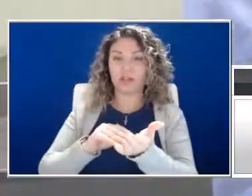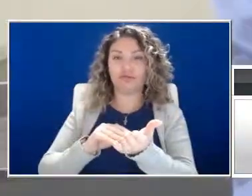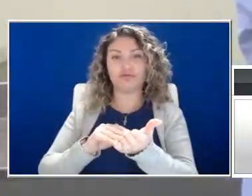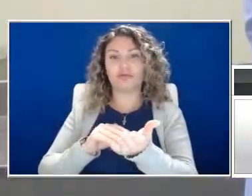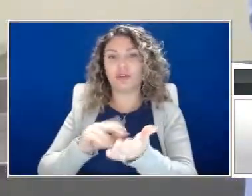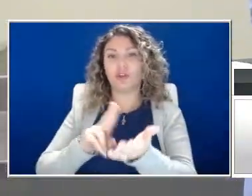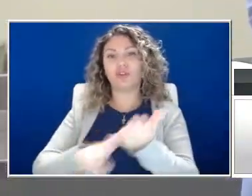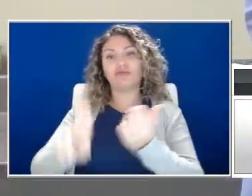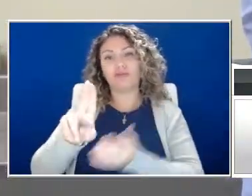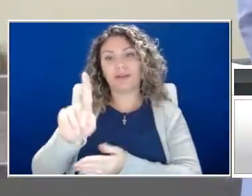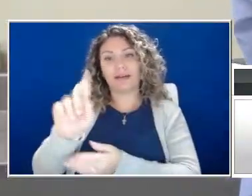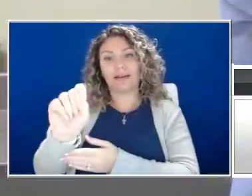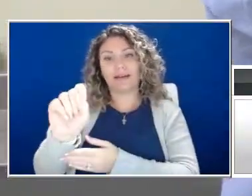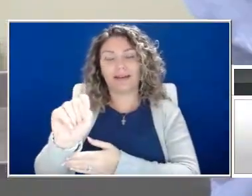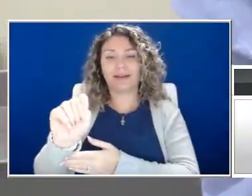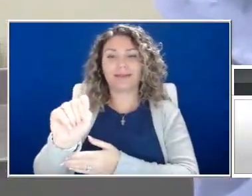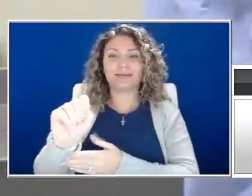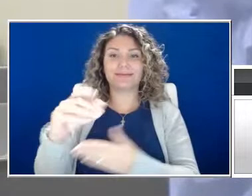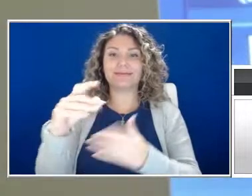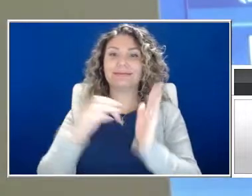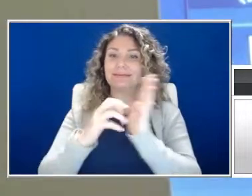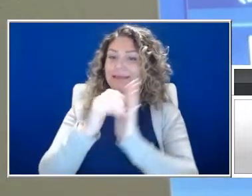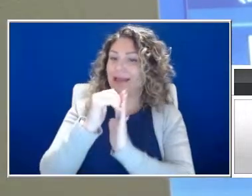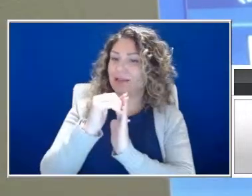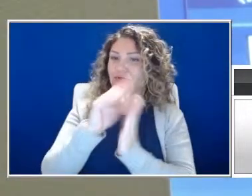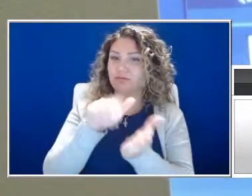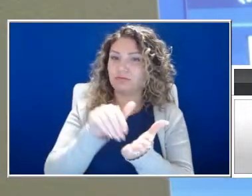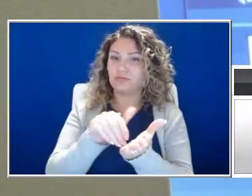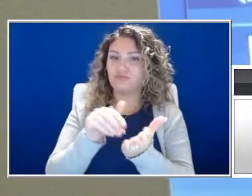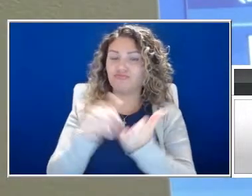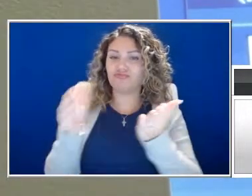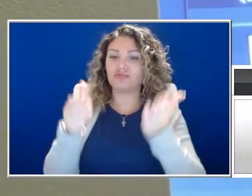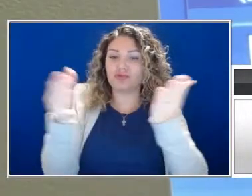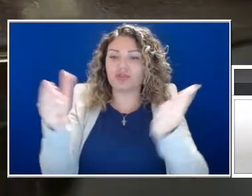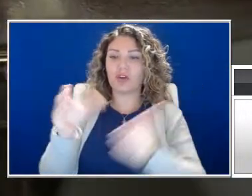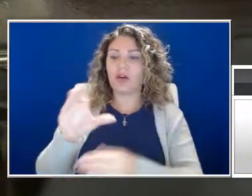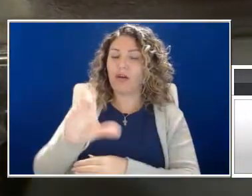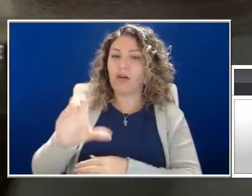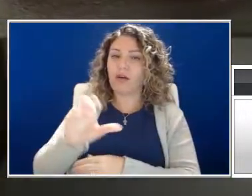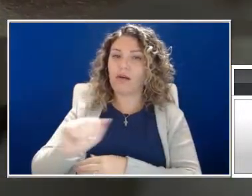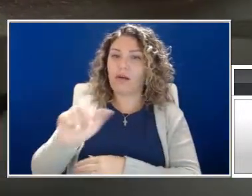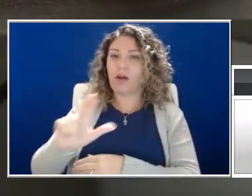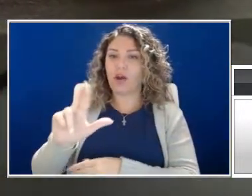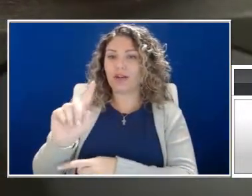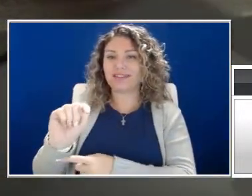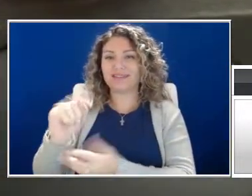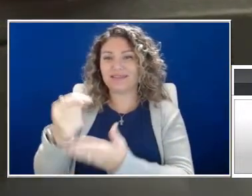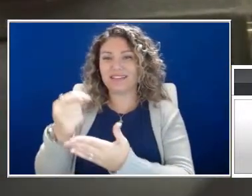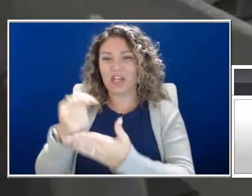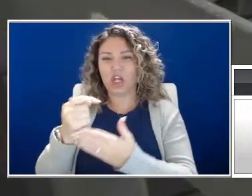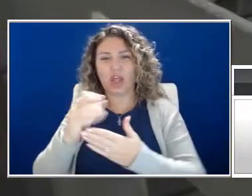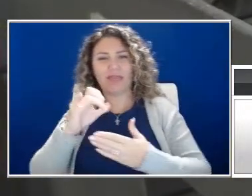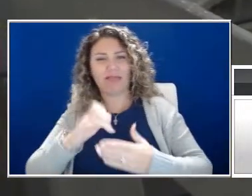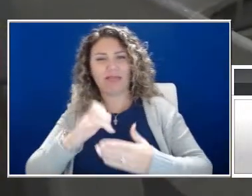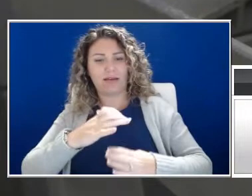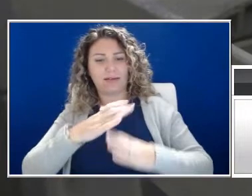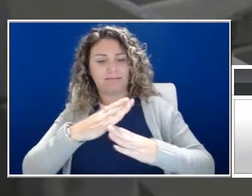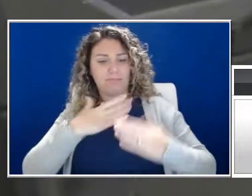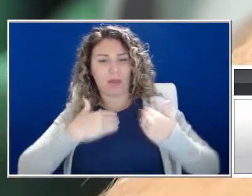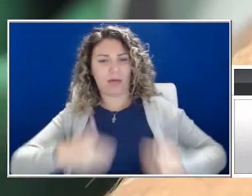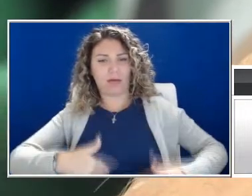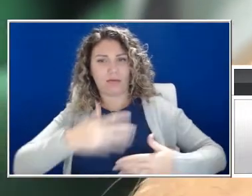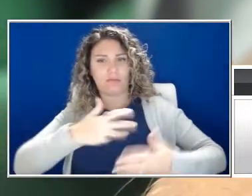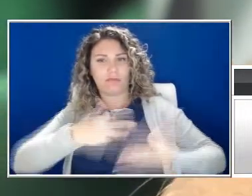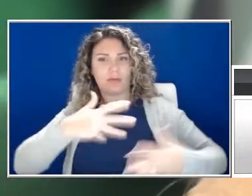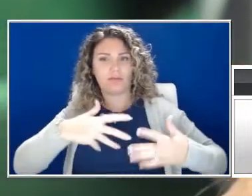Center suggested CAR-T therapy, a type of immunotherapy that extracts your own cells, regenerates